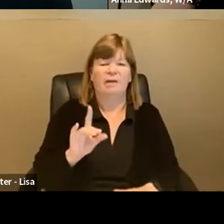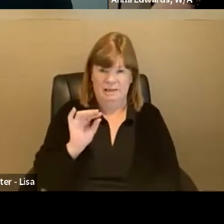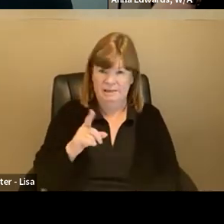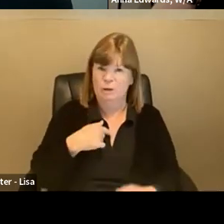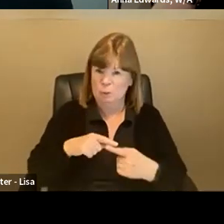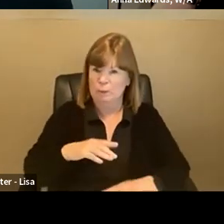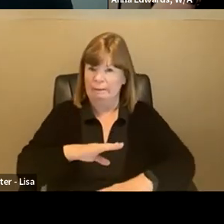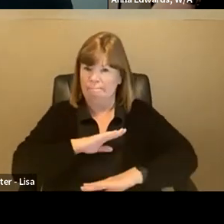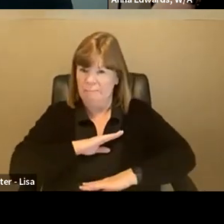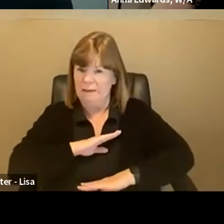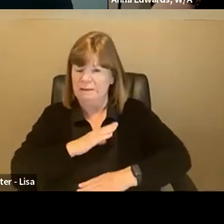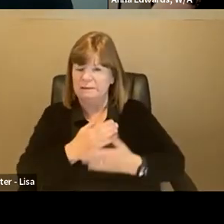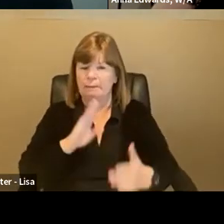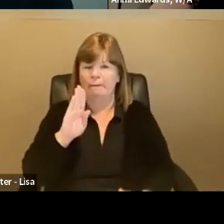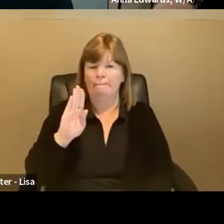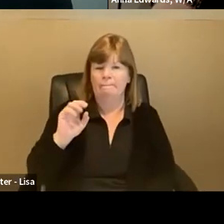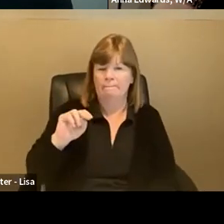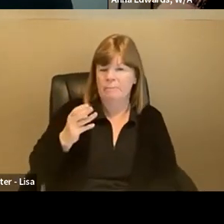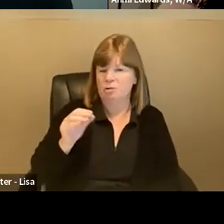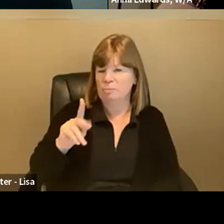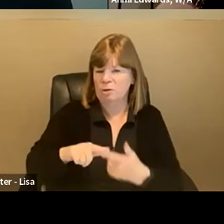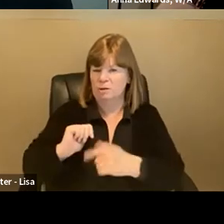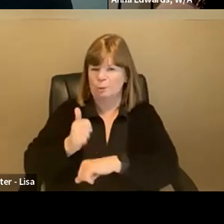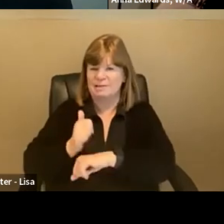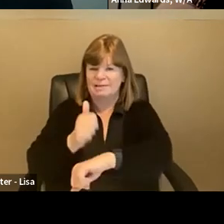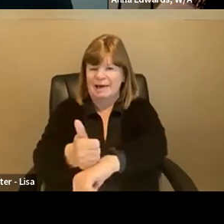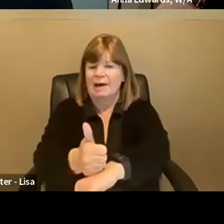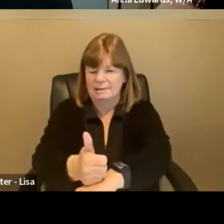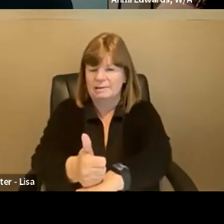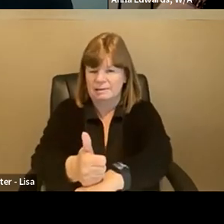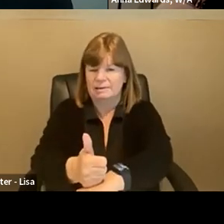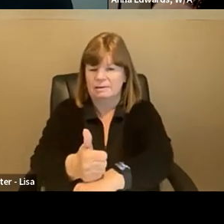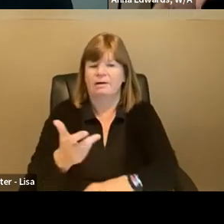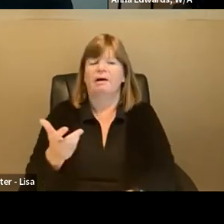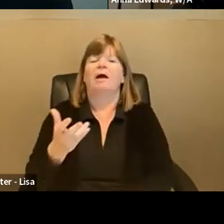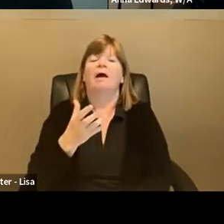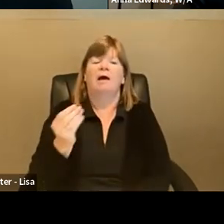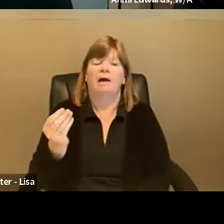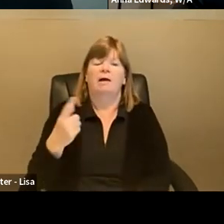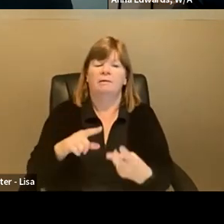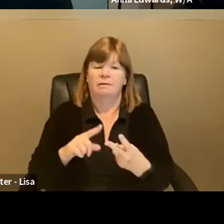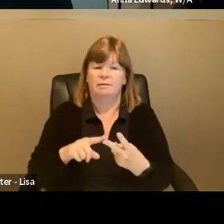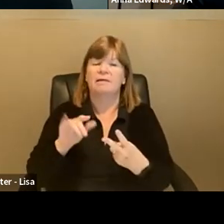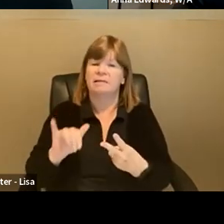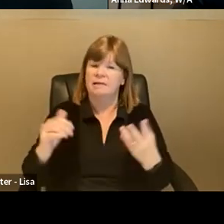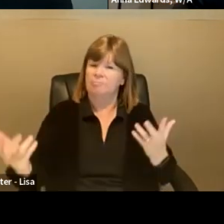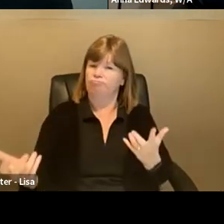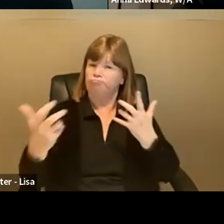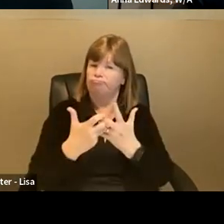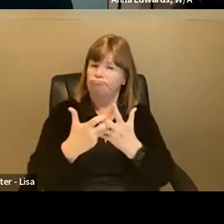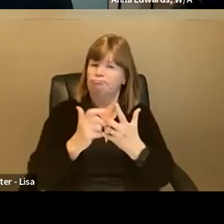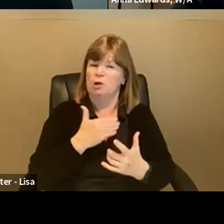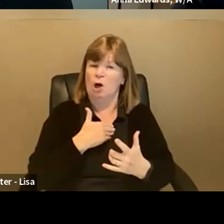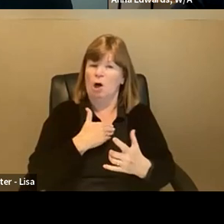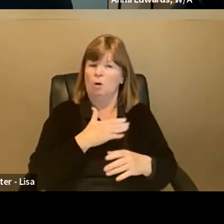meet some of the benchmarks that we that we've set together? And is it aligned to our